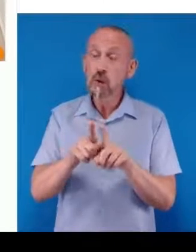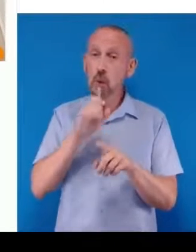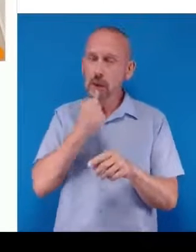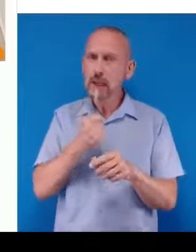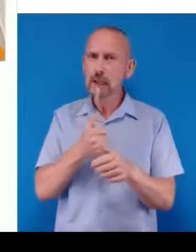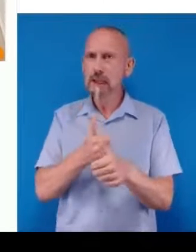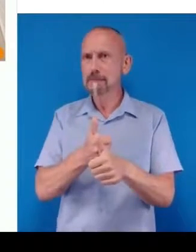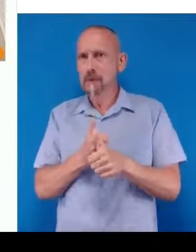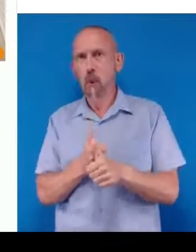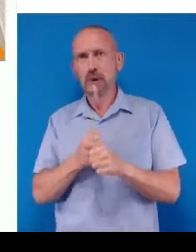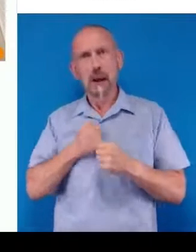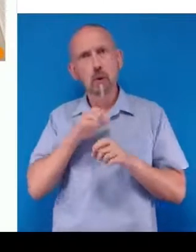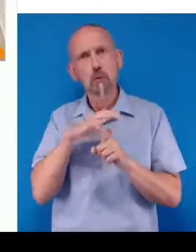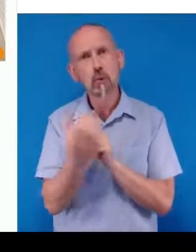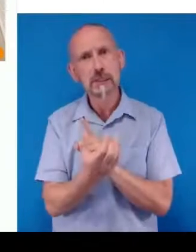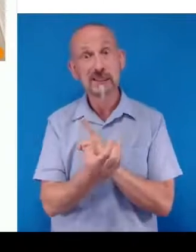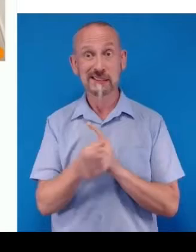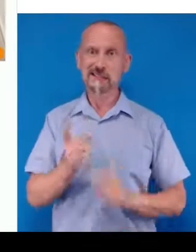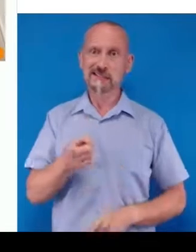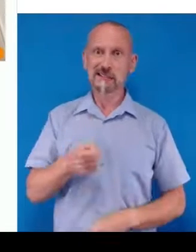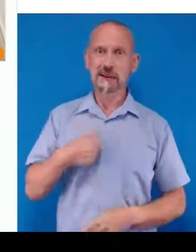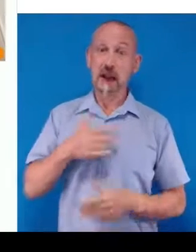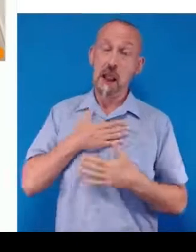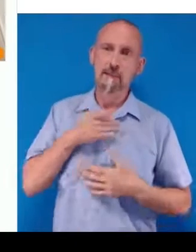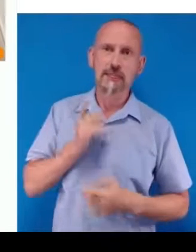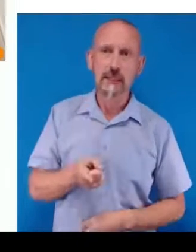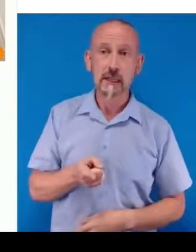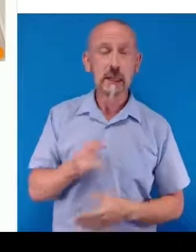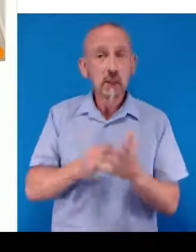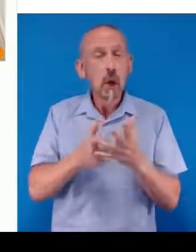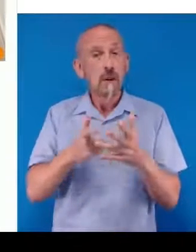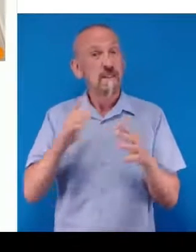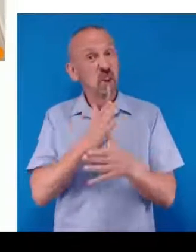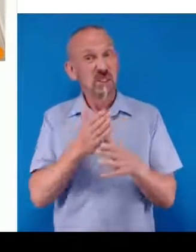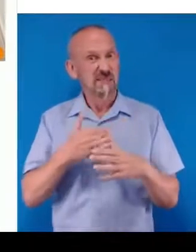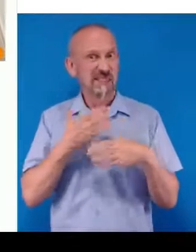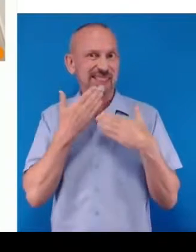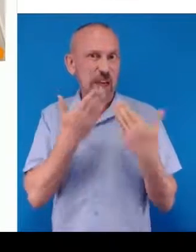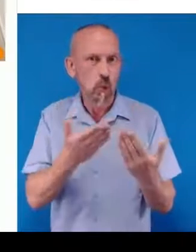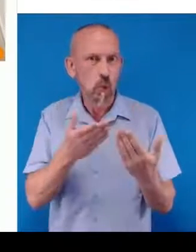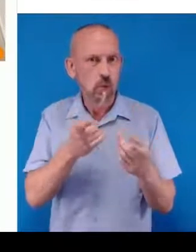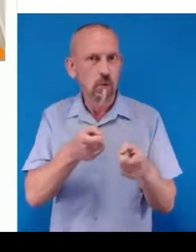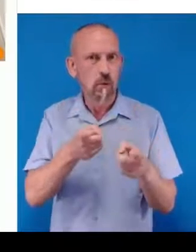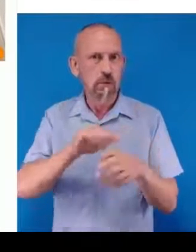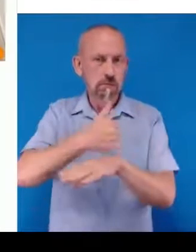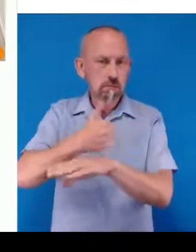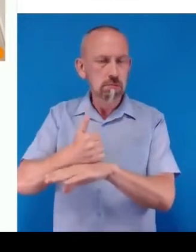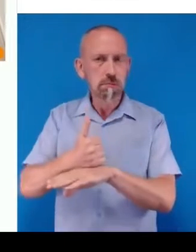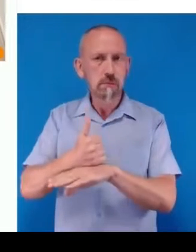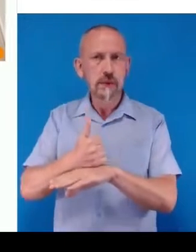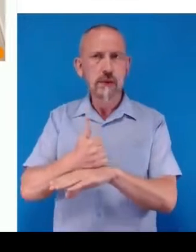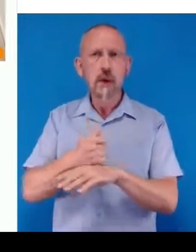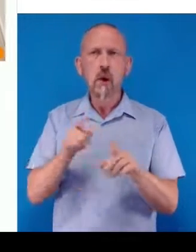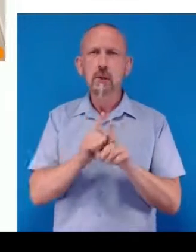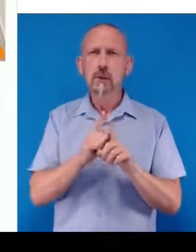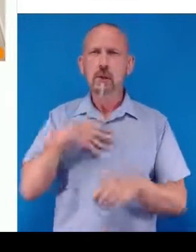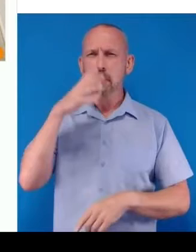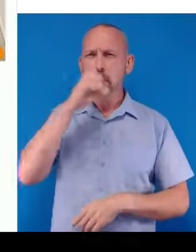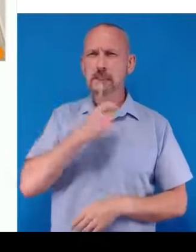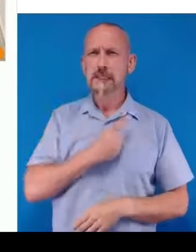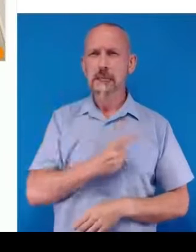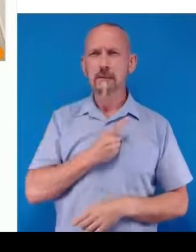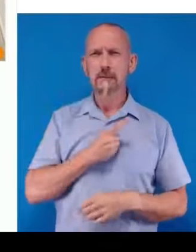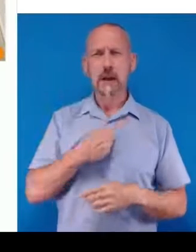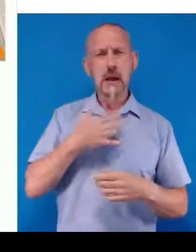love about it. So first of all, thank you for that. But I remember when I wanted to obviously make sure that my show, Human Potential at